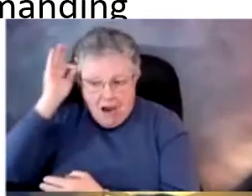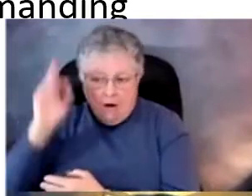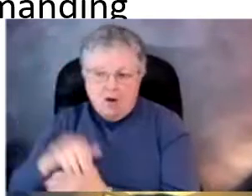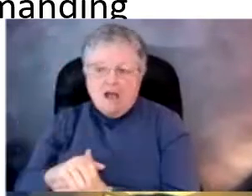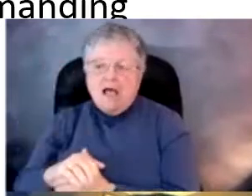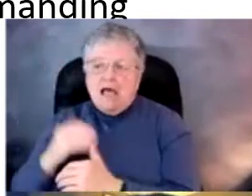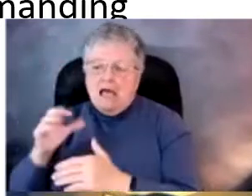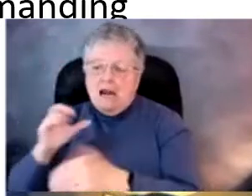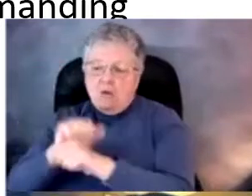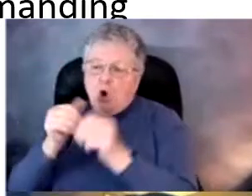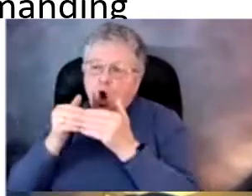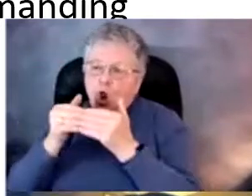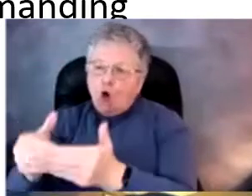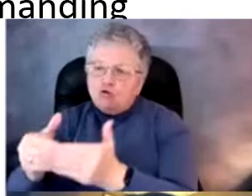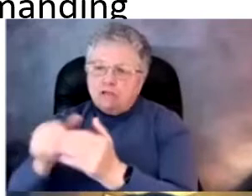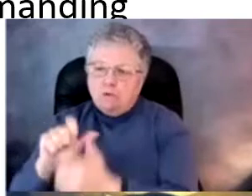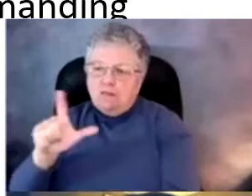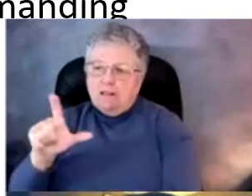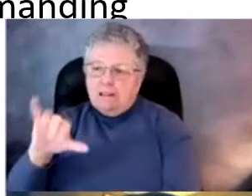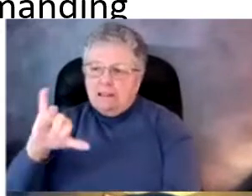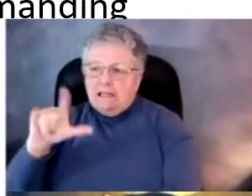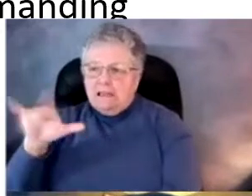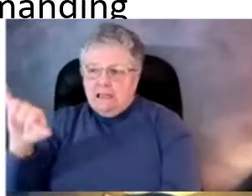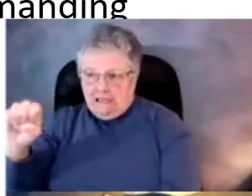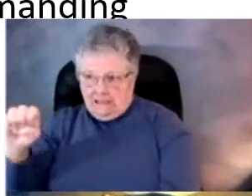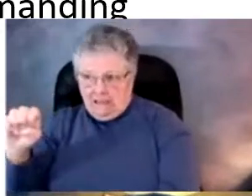research associate at the Rural Research and Training Center,